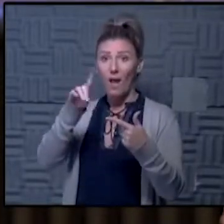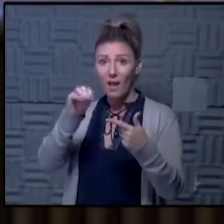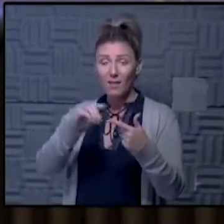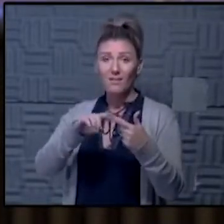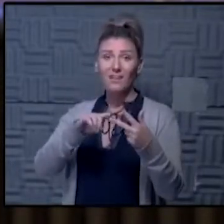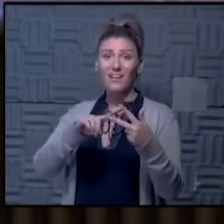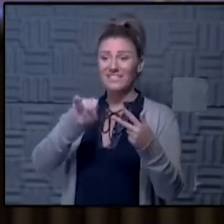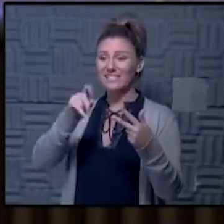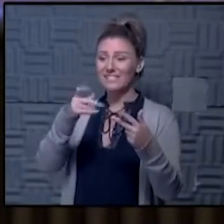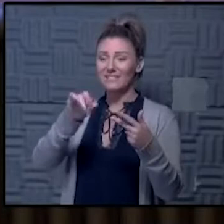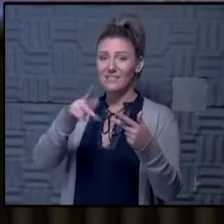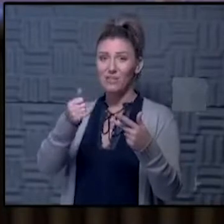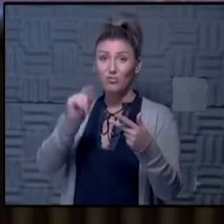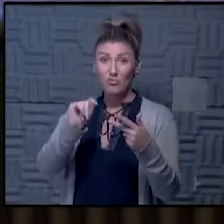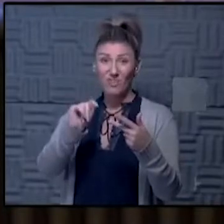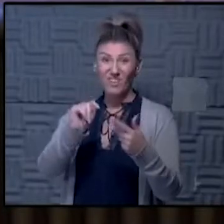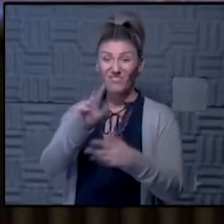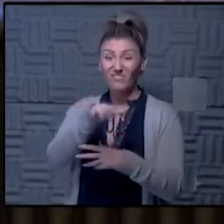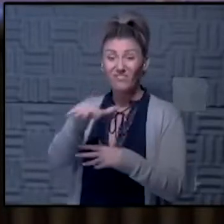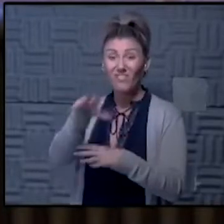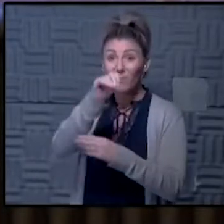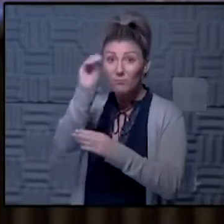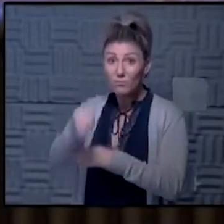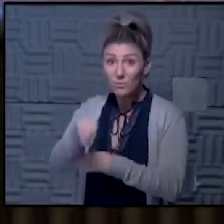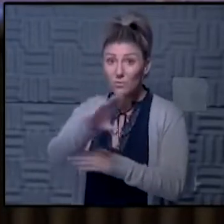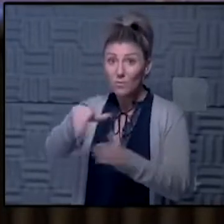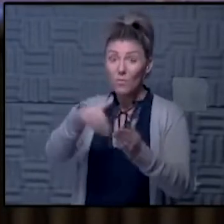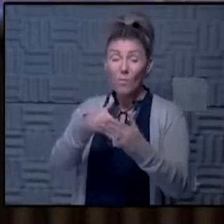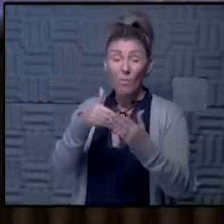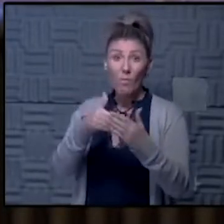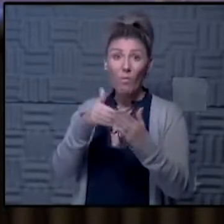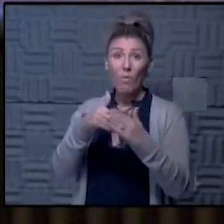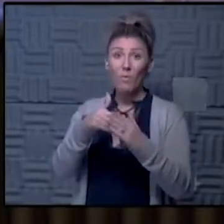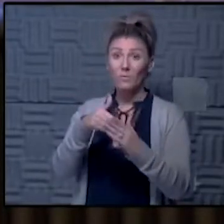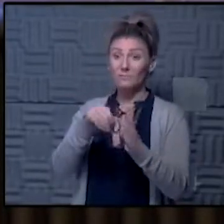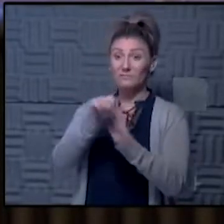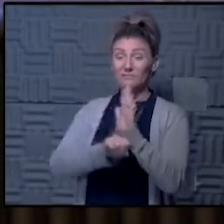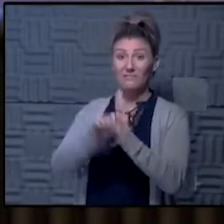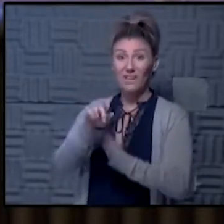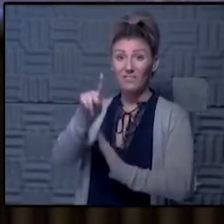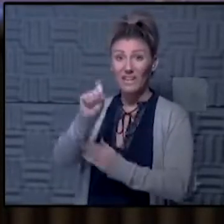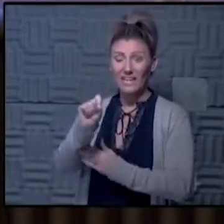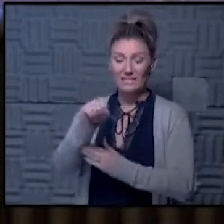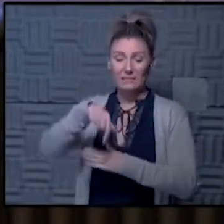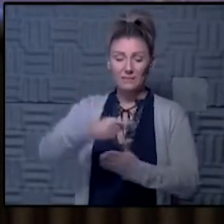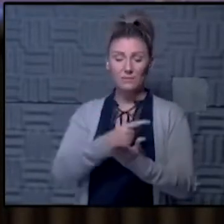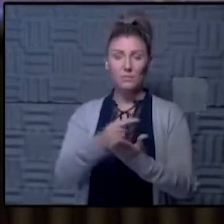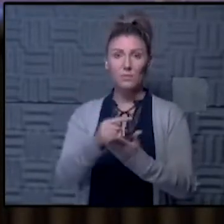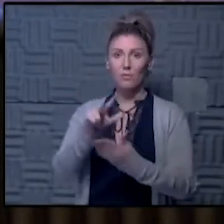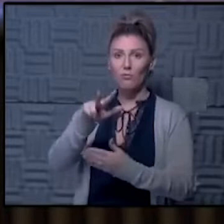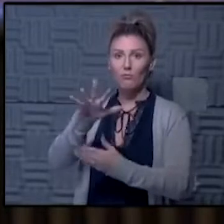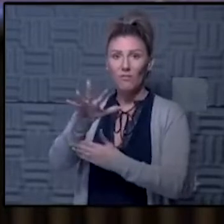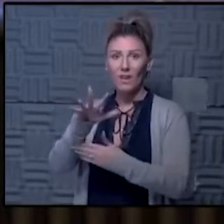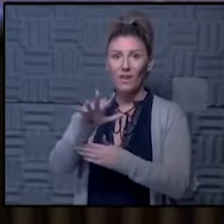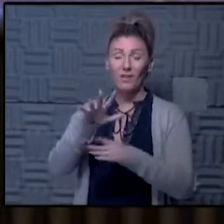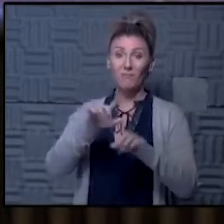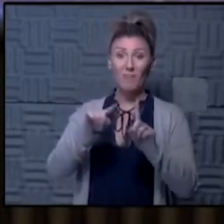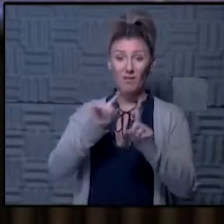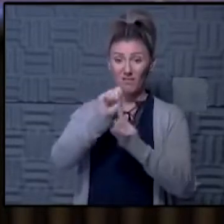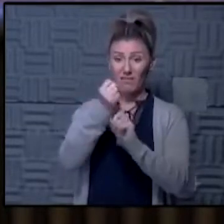County accounting for 55% of the cases throughout the state of Kansas, and this week they're 35. And yet the cases are going up,